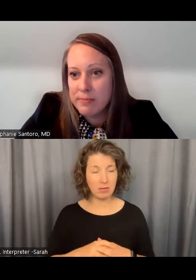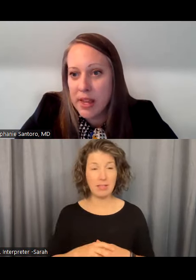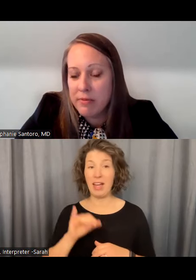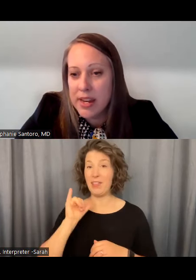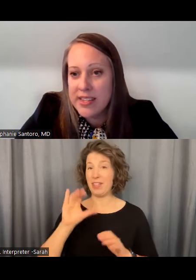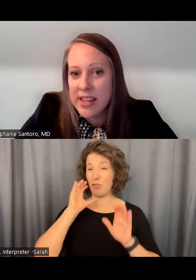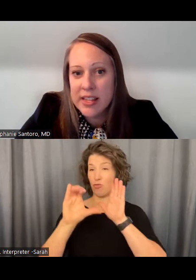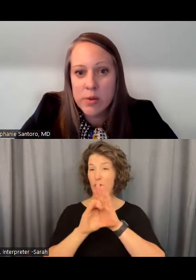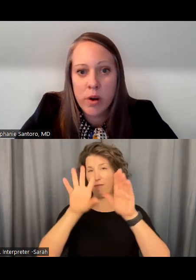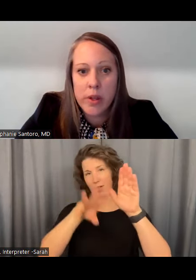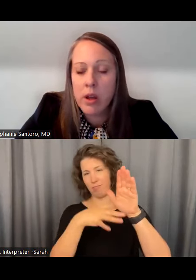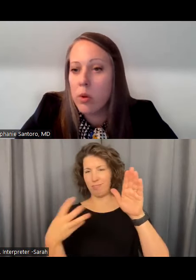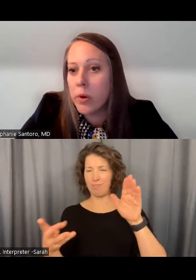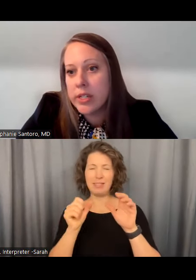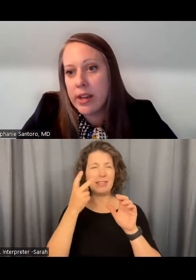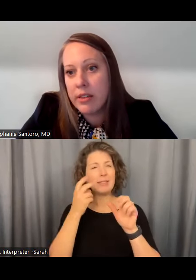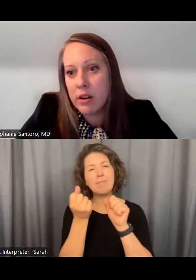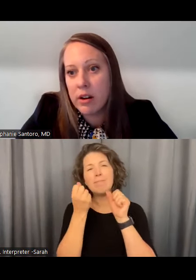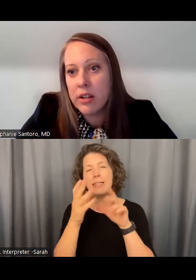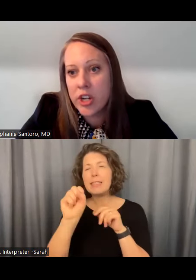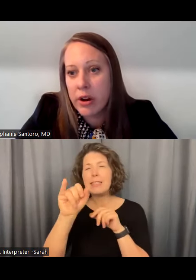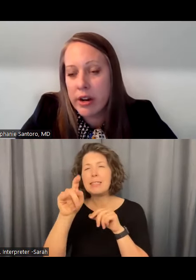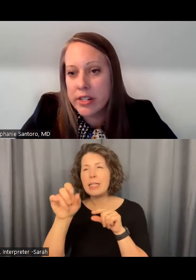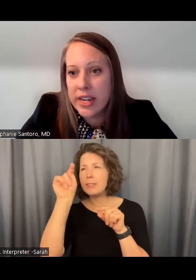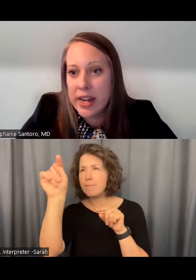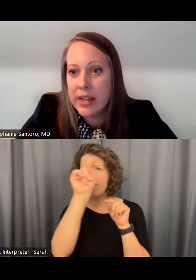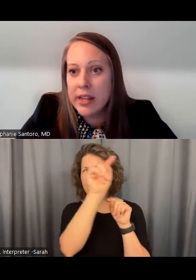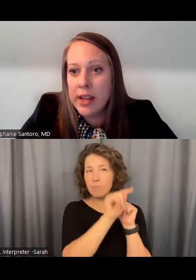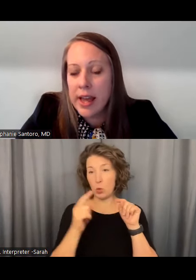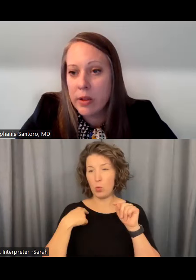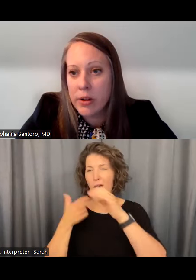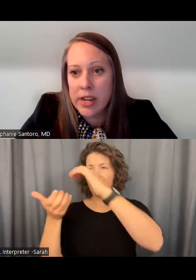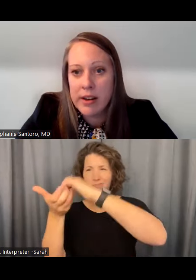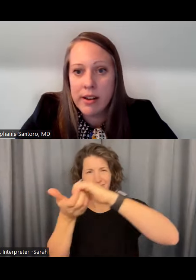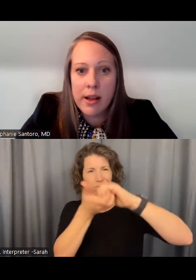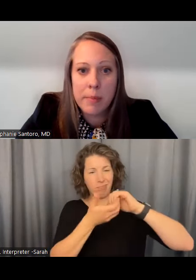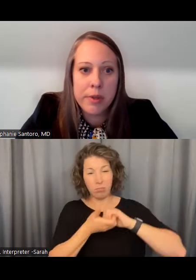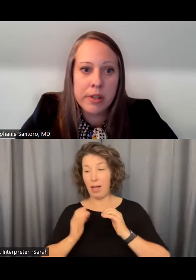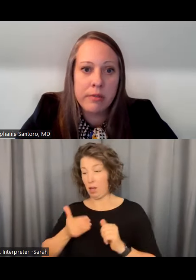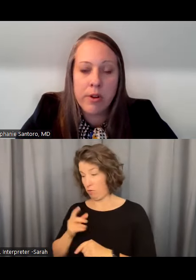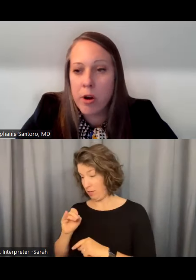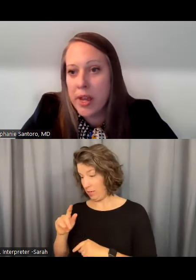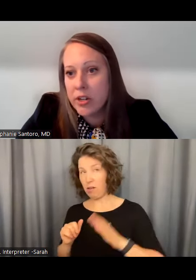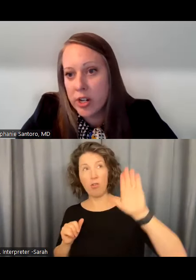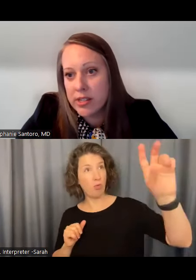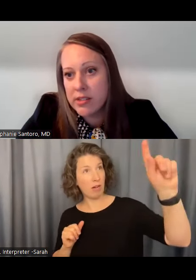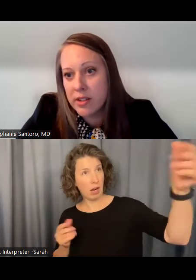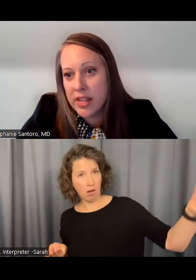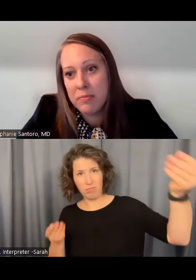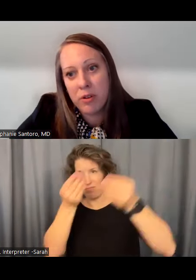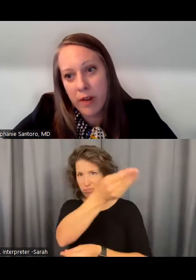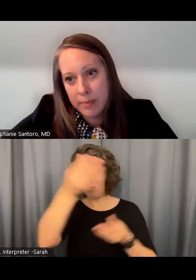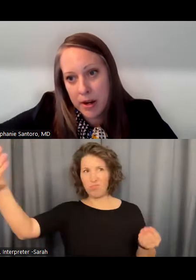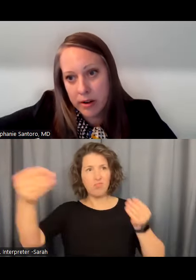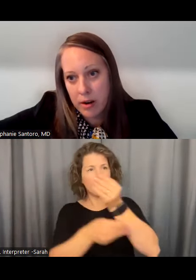it's made of many sites where we all work together, sharing our data and learning from our patients to